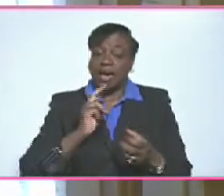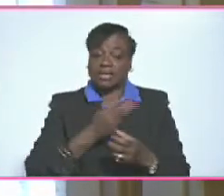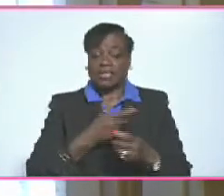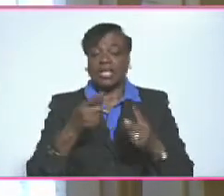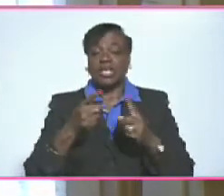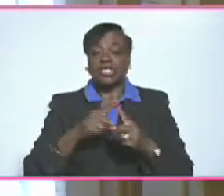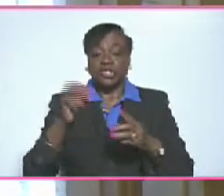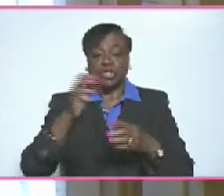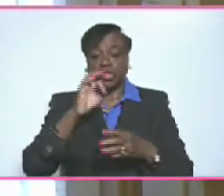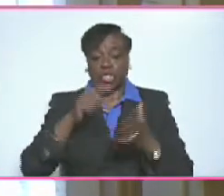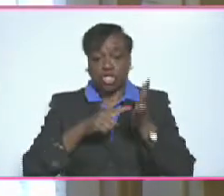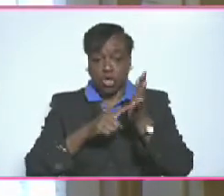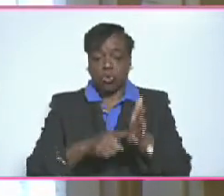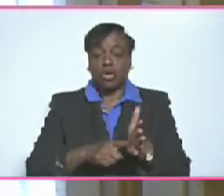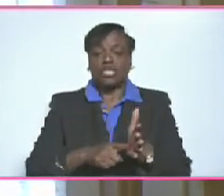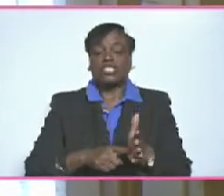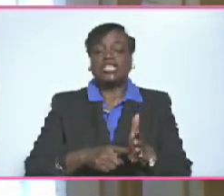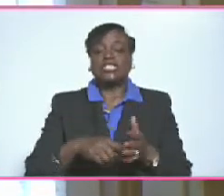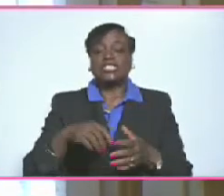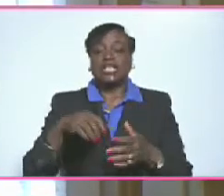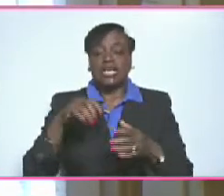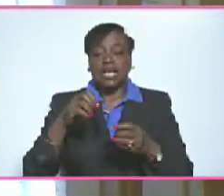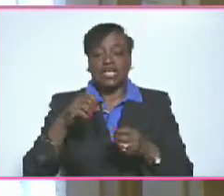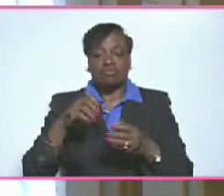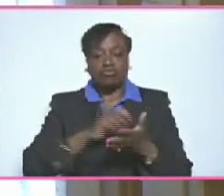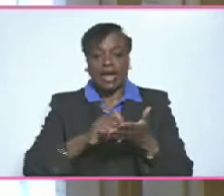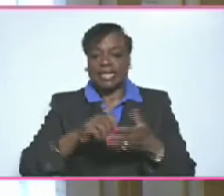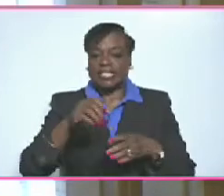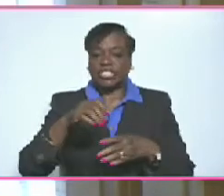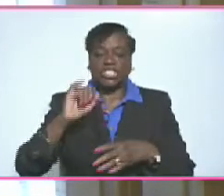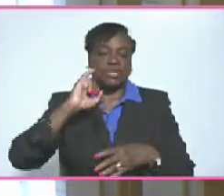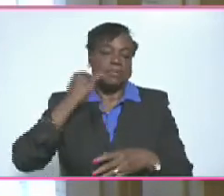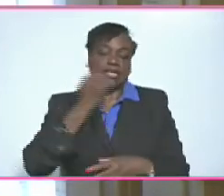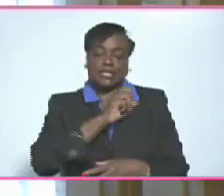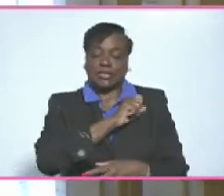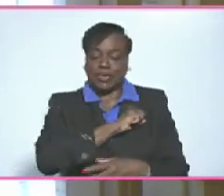j.swain@znsbahamas.com. Jiminy De Swain, ZNS Network News.